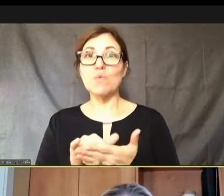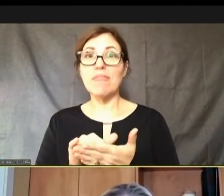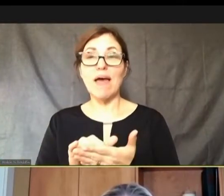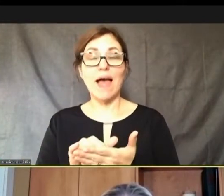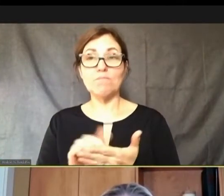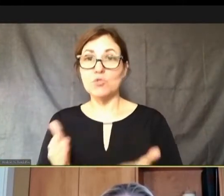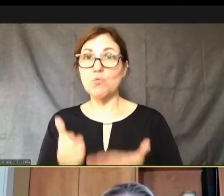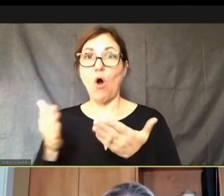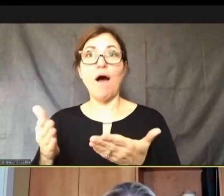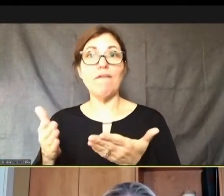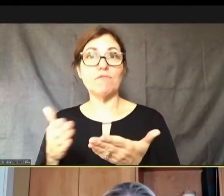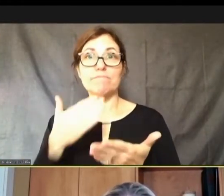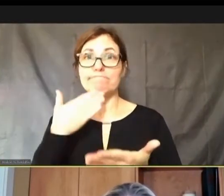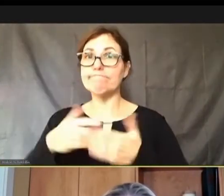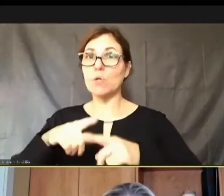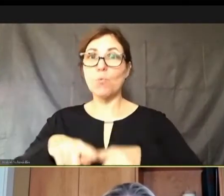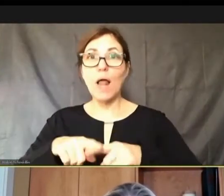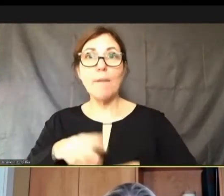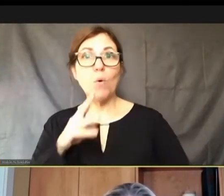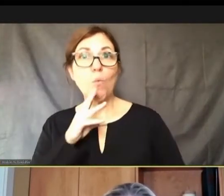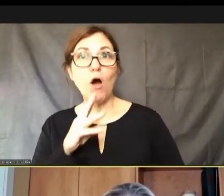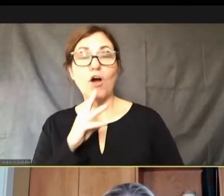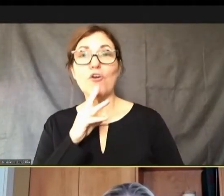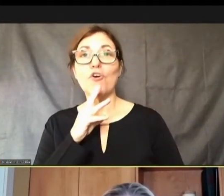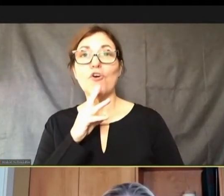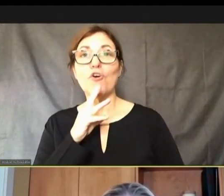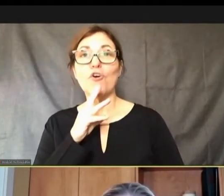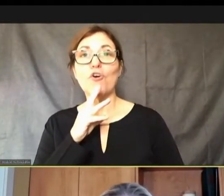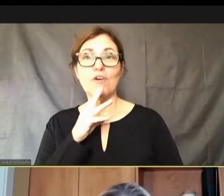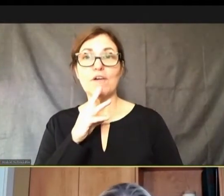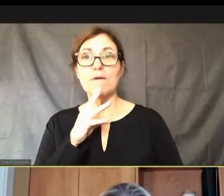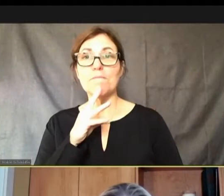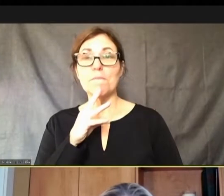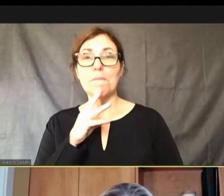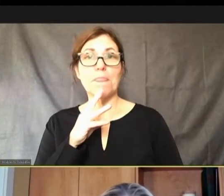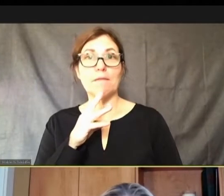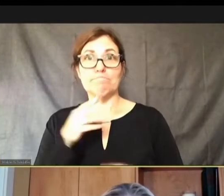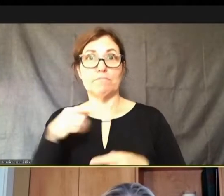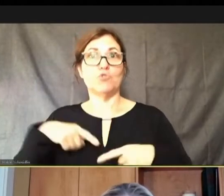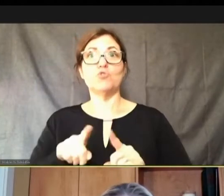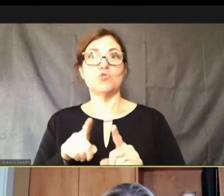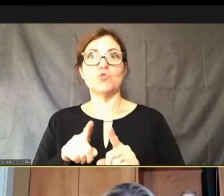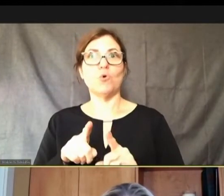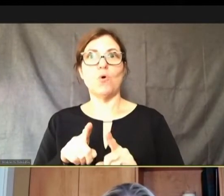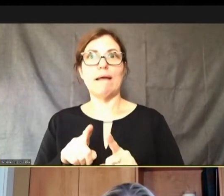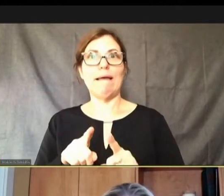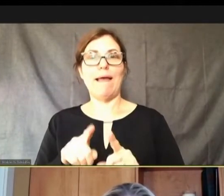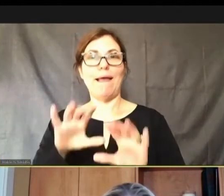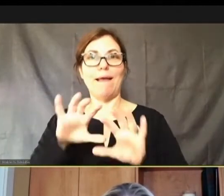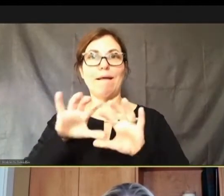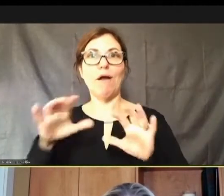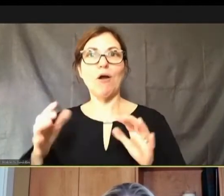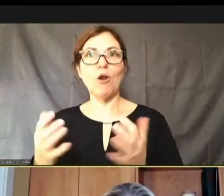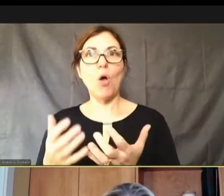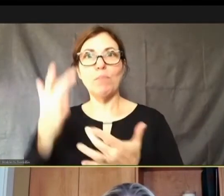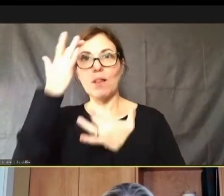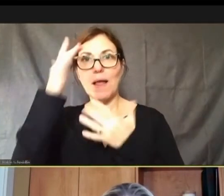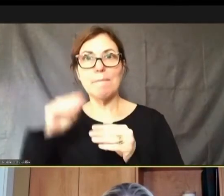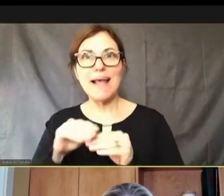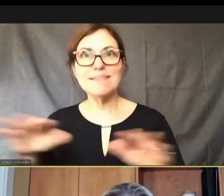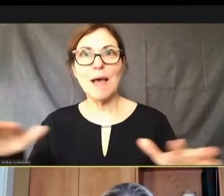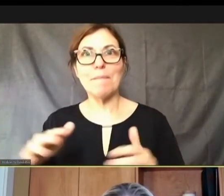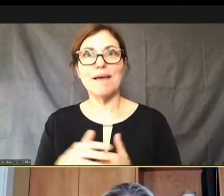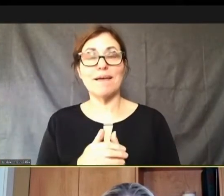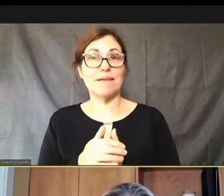reliable water in a reliable manner through a global pandemic without any major problems. And